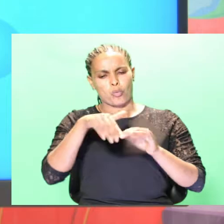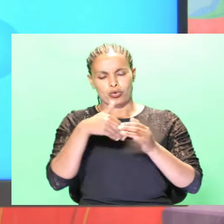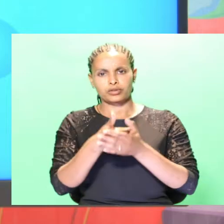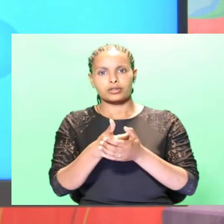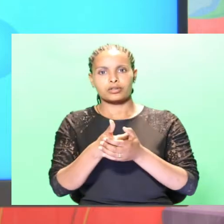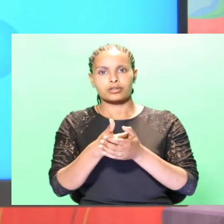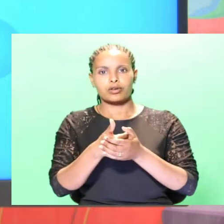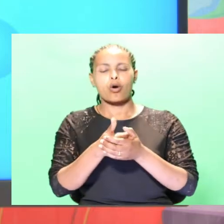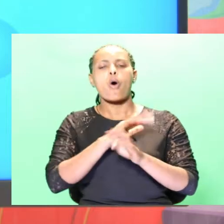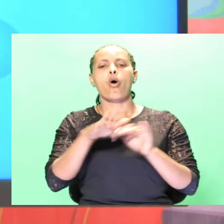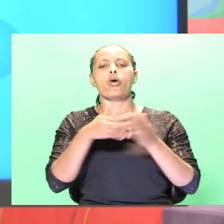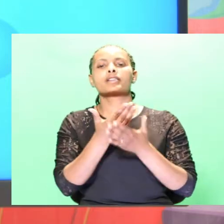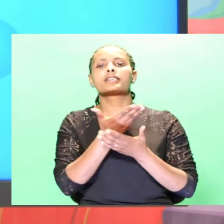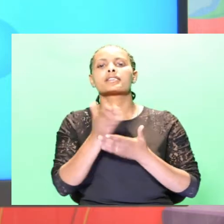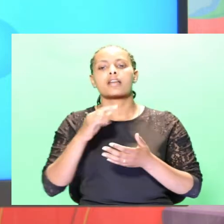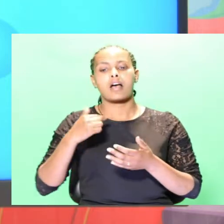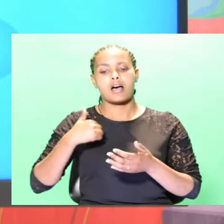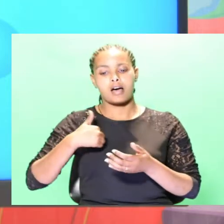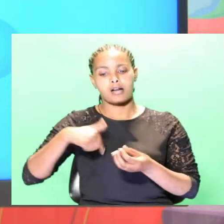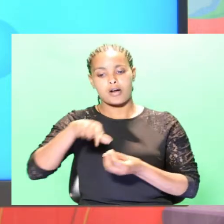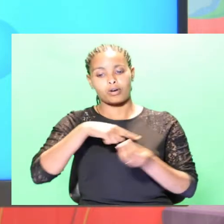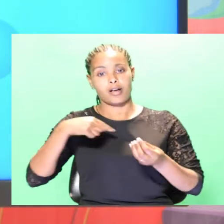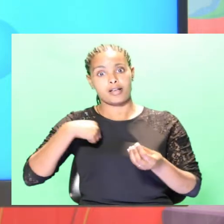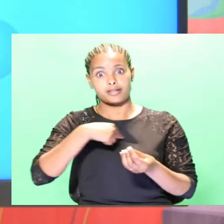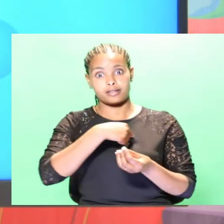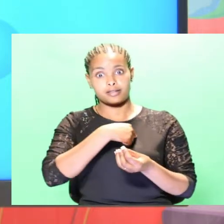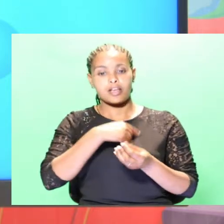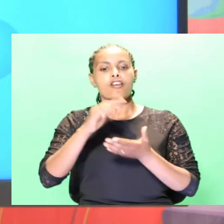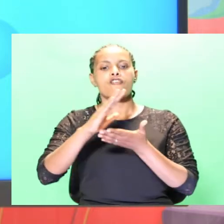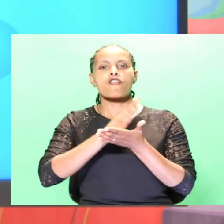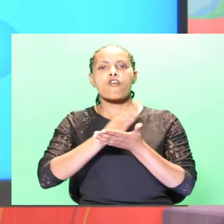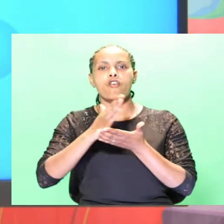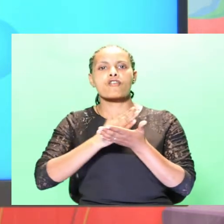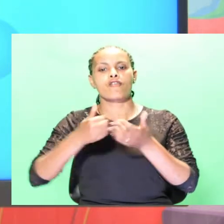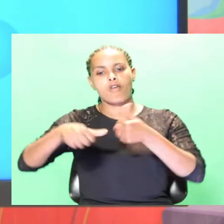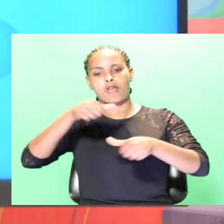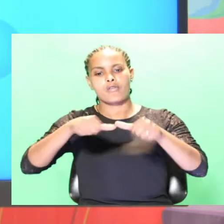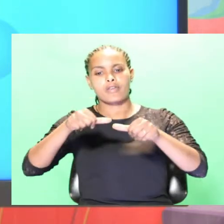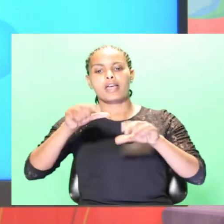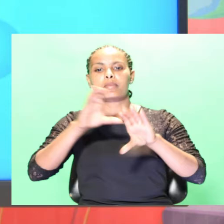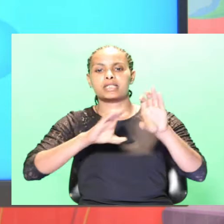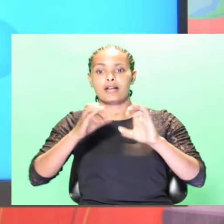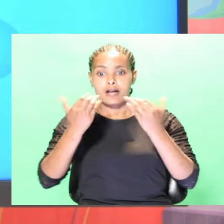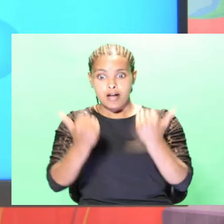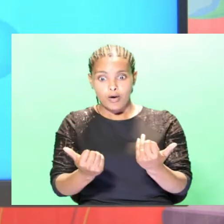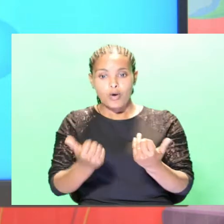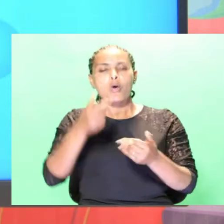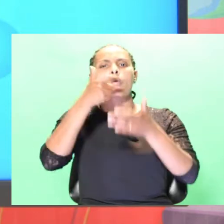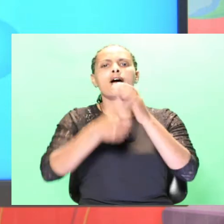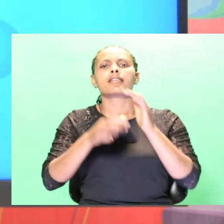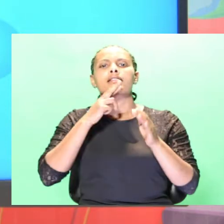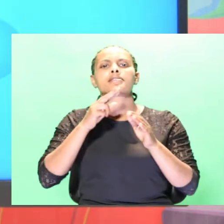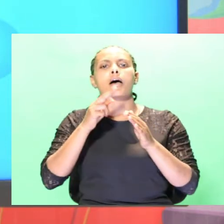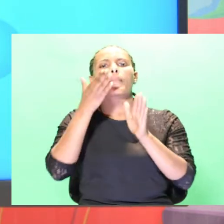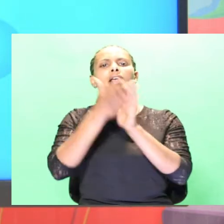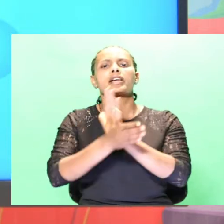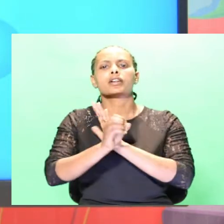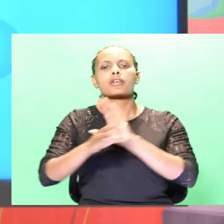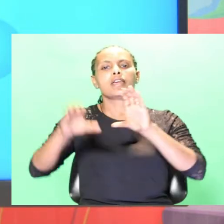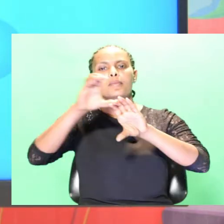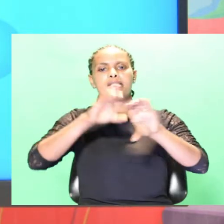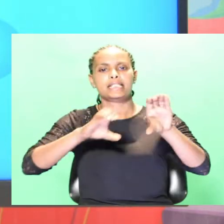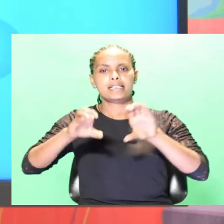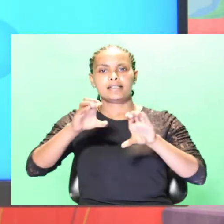Almost all things around us involve chemistry. Now, what are the applications